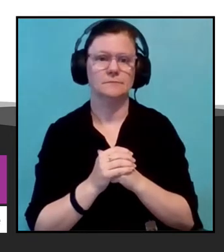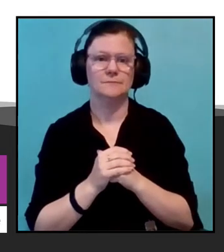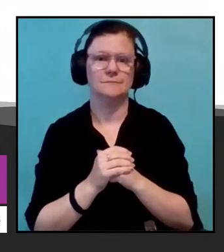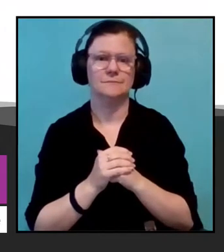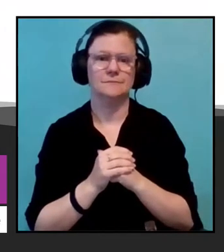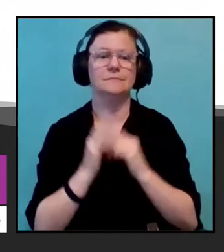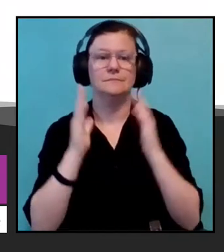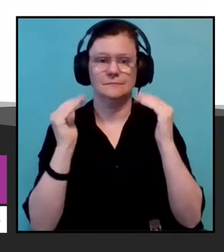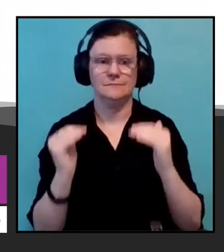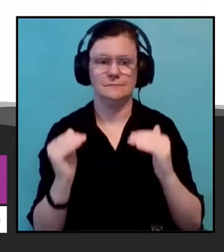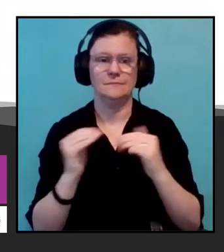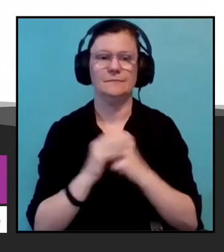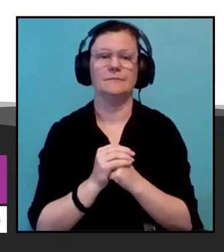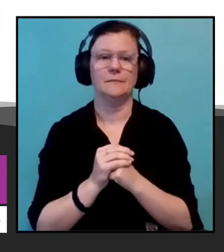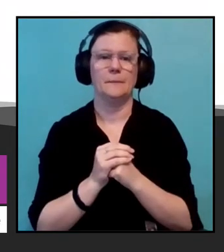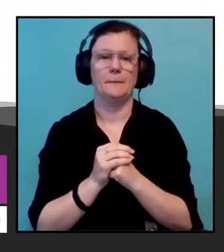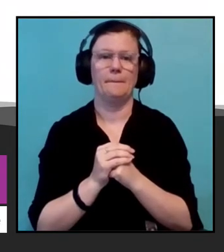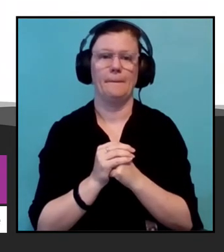Next slide.